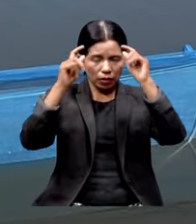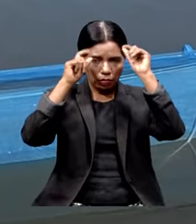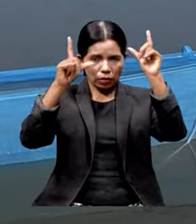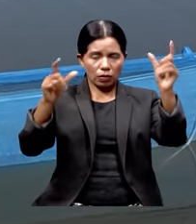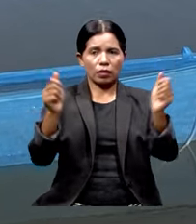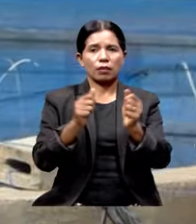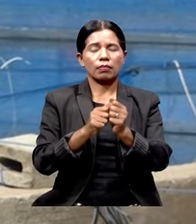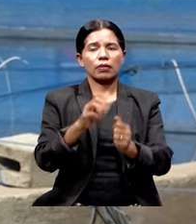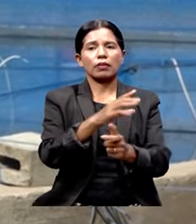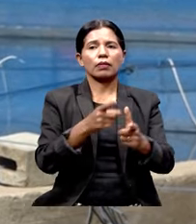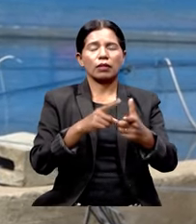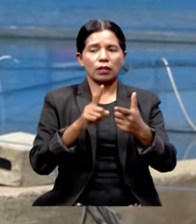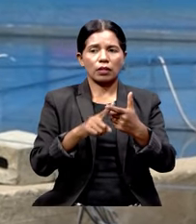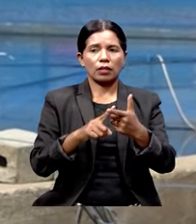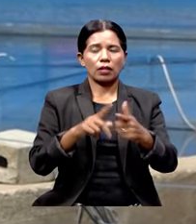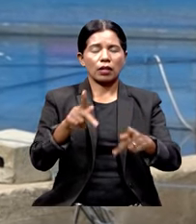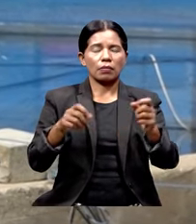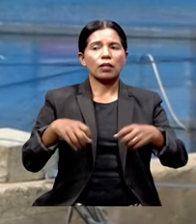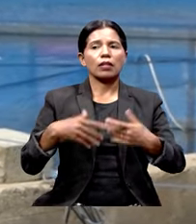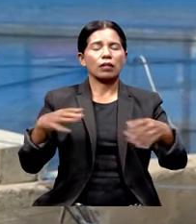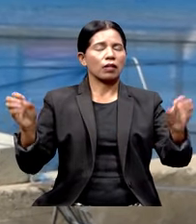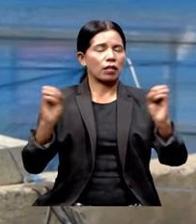no racing mai beda daun ne Timor Wang hirak ne la